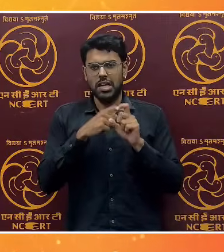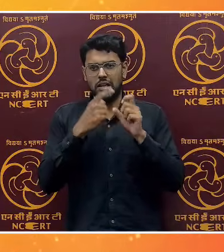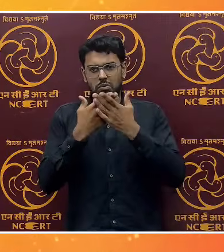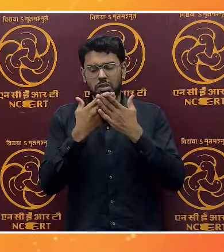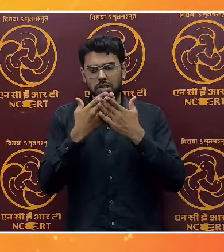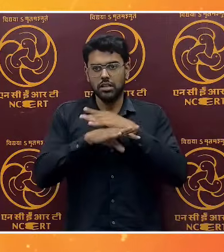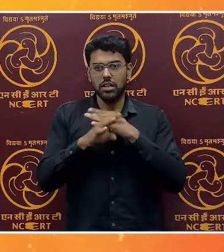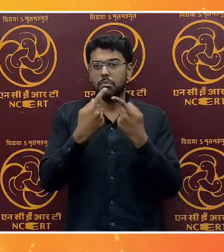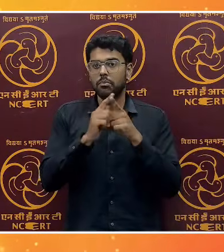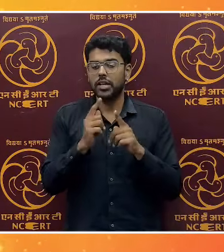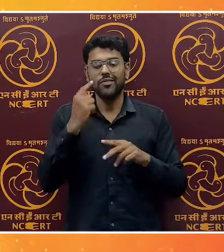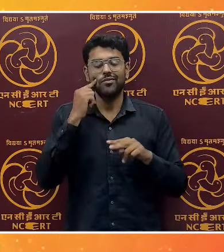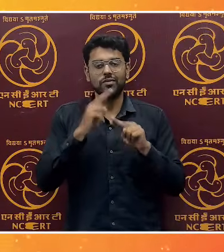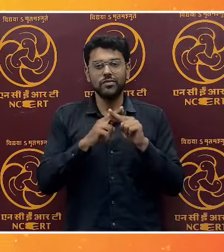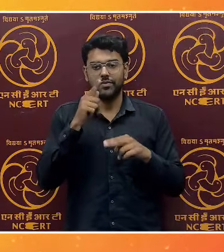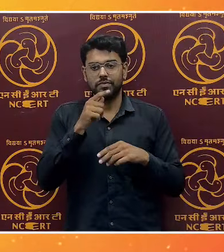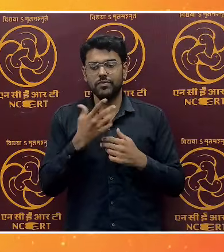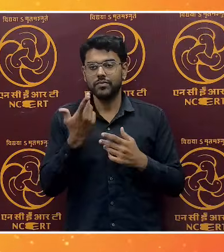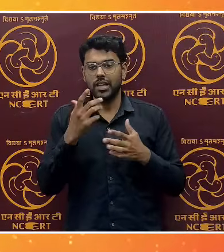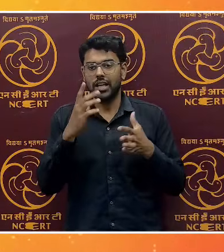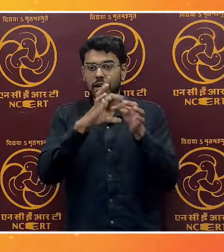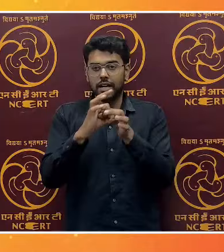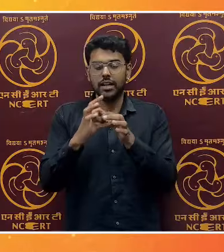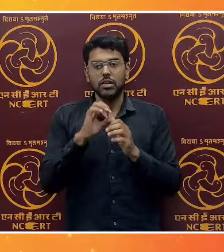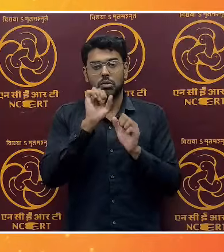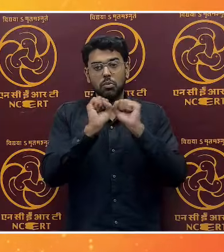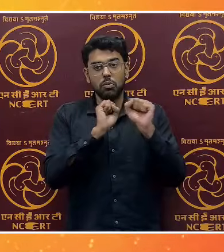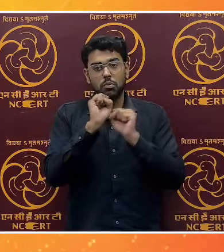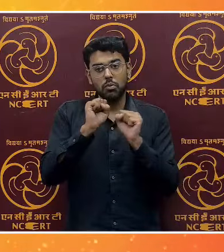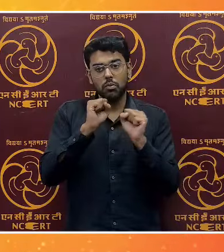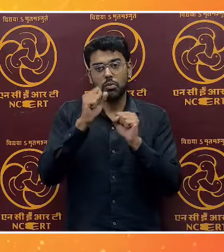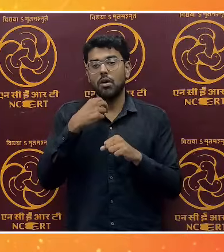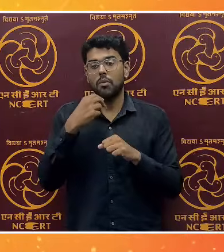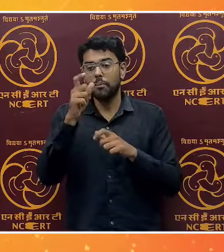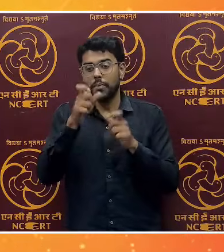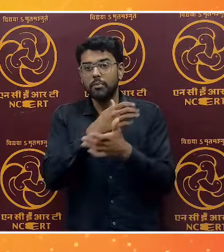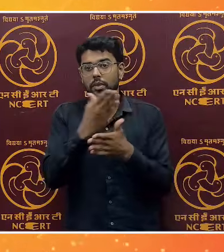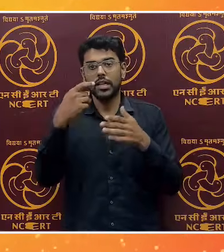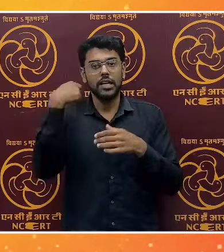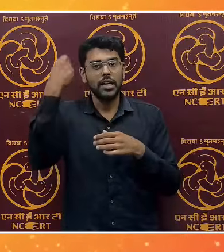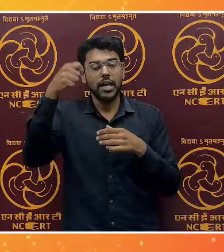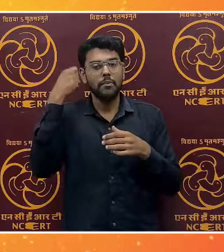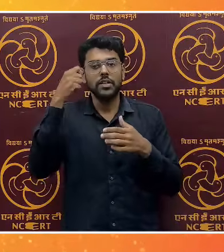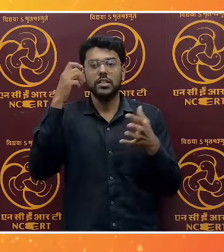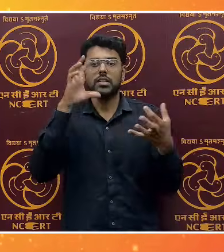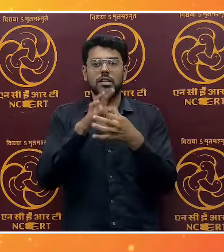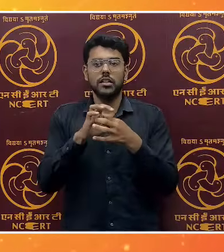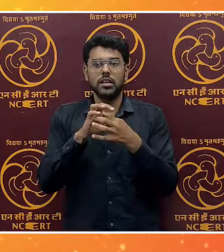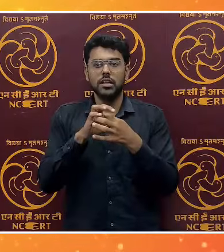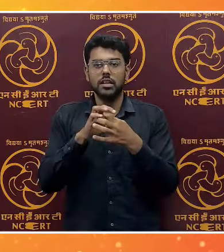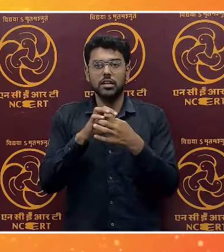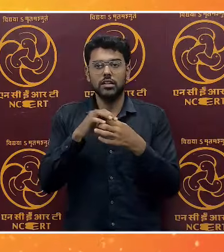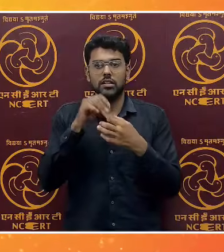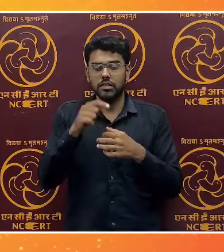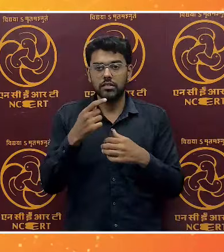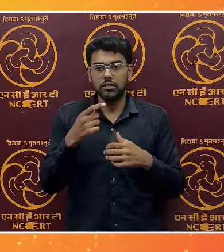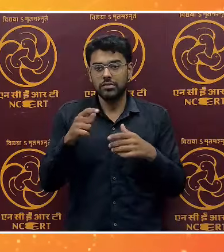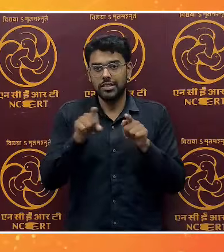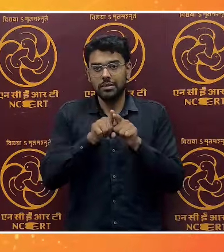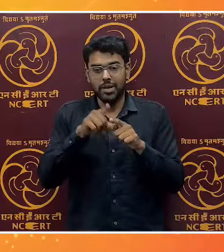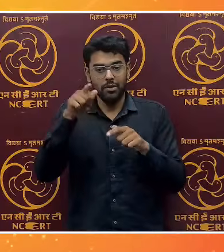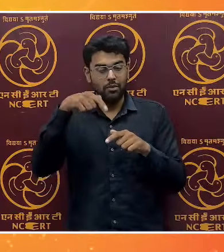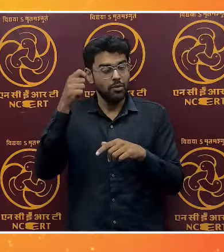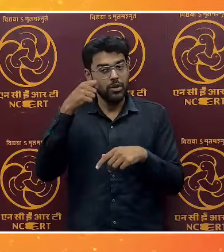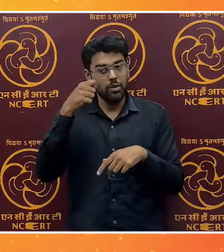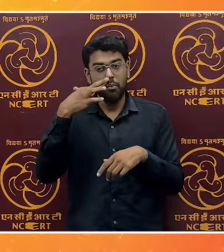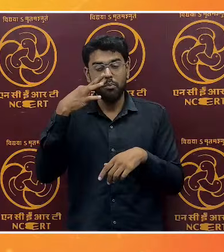but see, you are connecting your audience through the camera. Yes. So it's the output